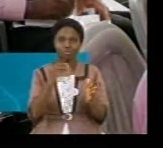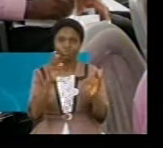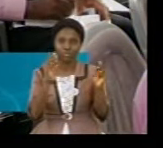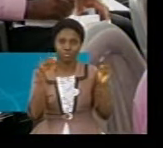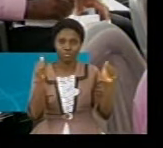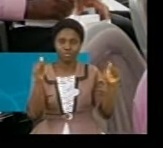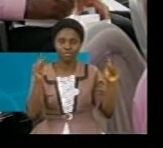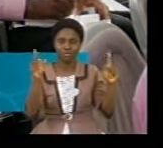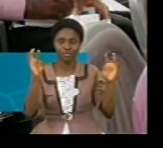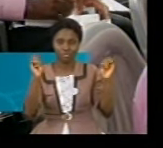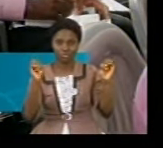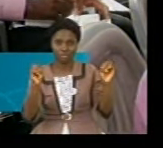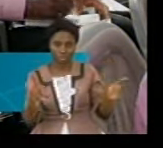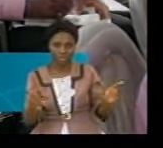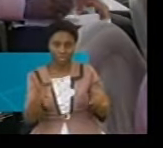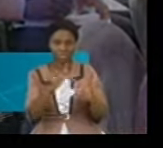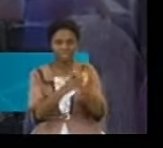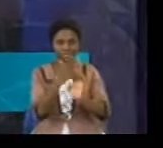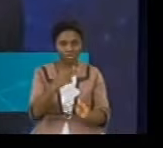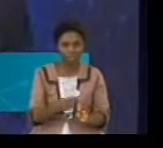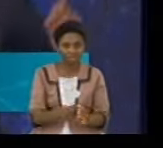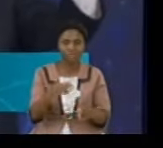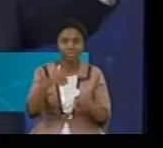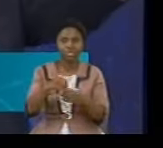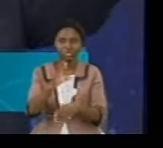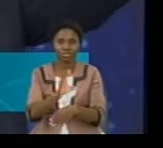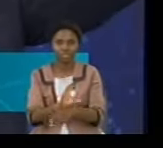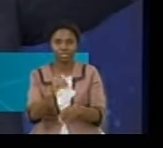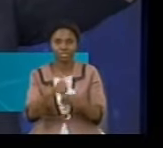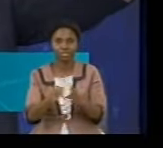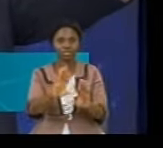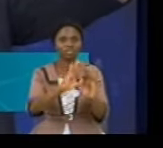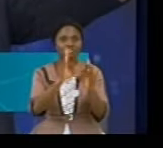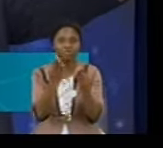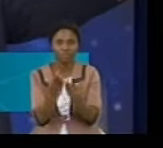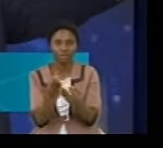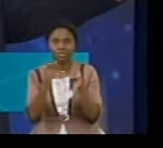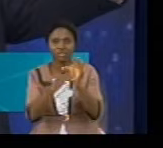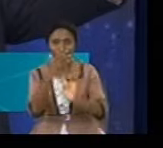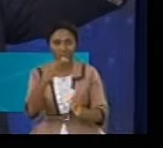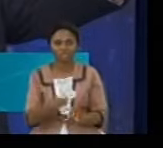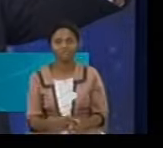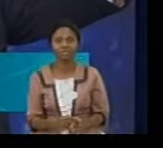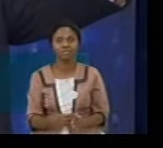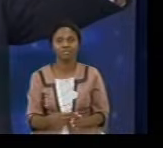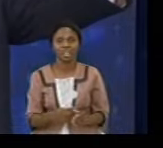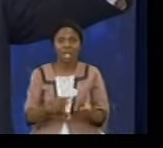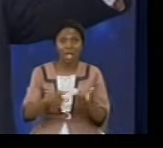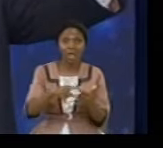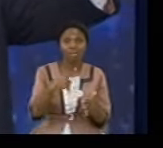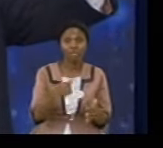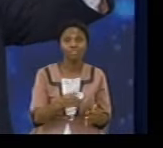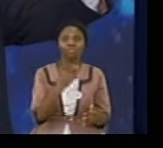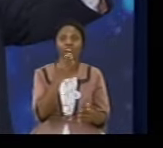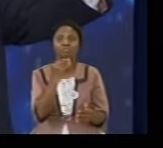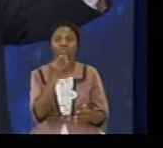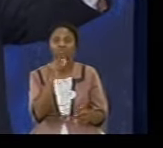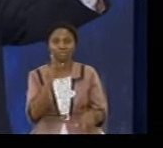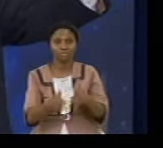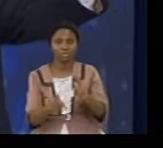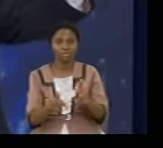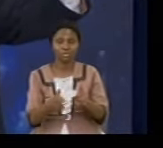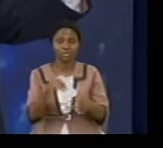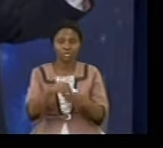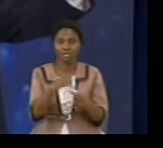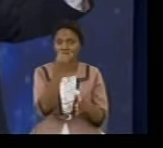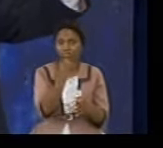the church. Among the Jews. On Israel. Nebuchadnezzar may think, I got them,